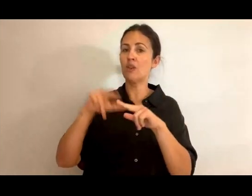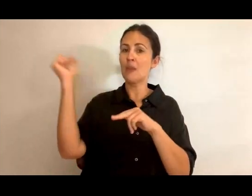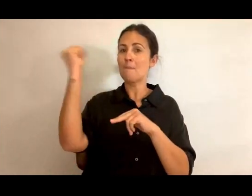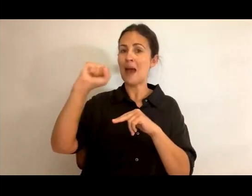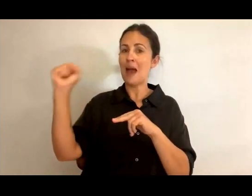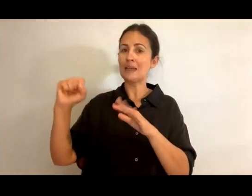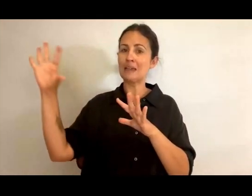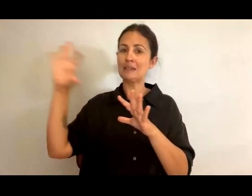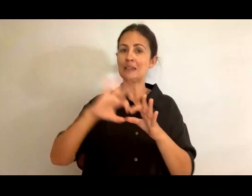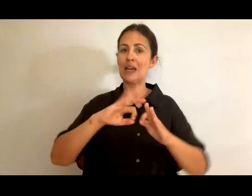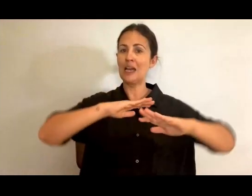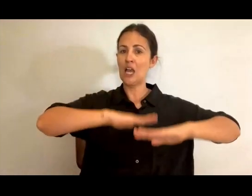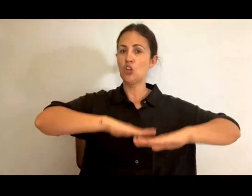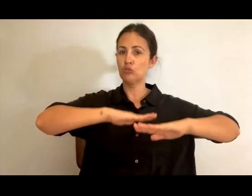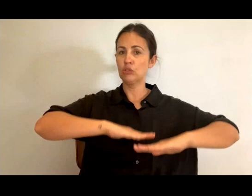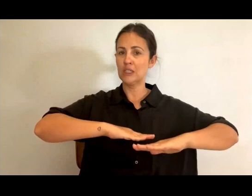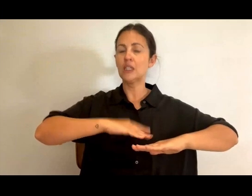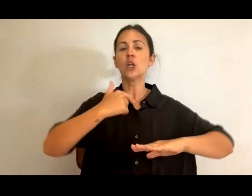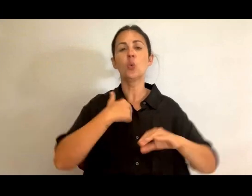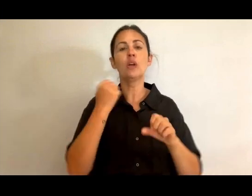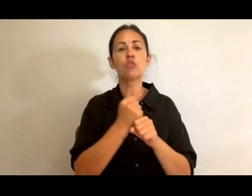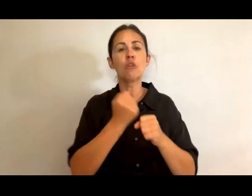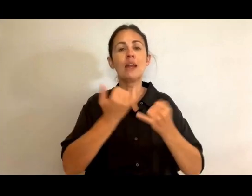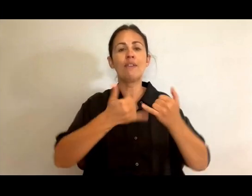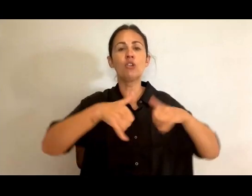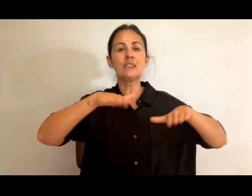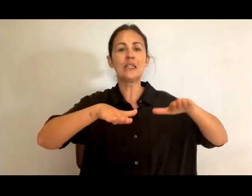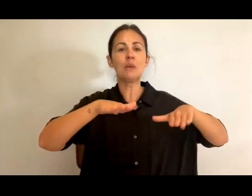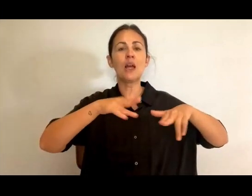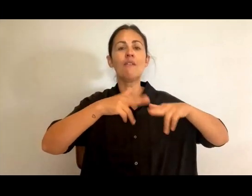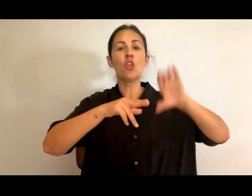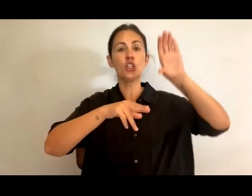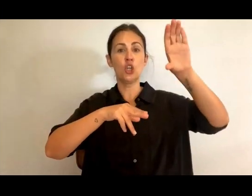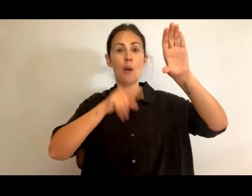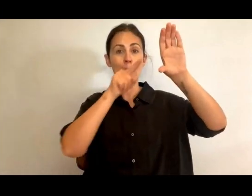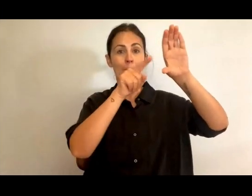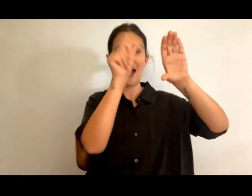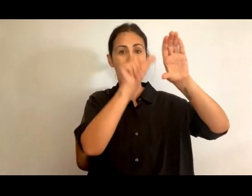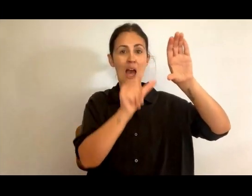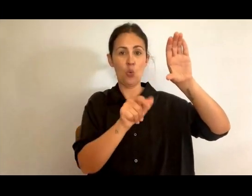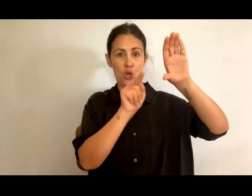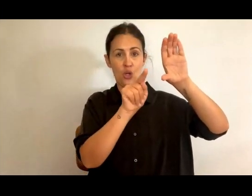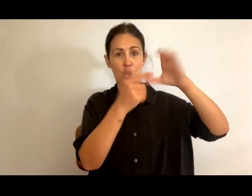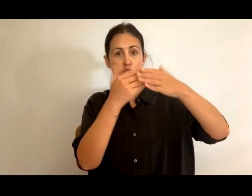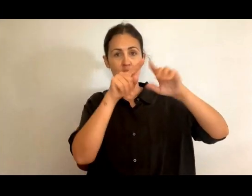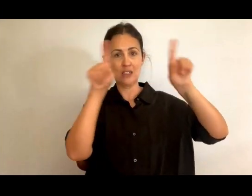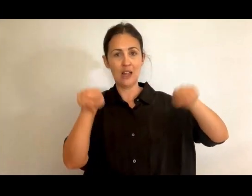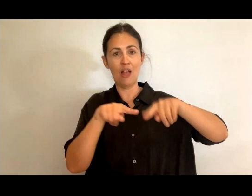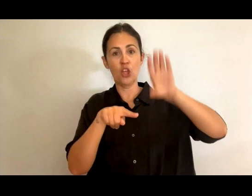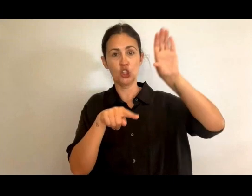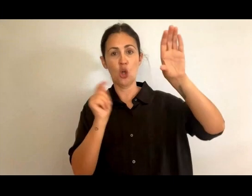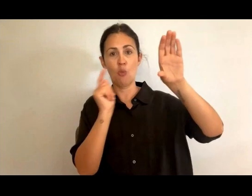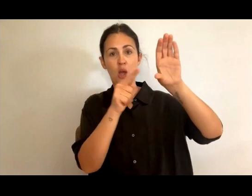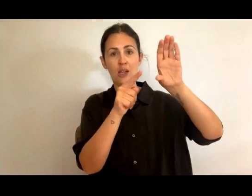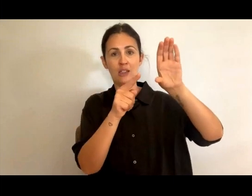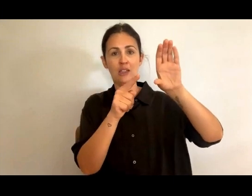it further into the top artwork there, which was probably, the size of an A1